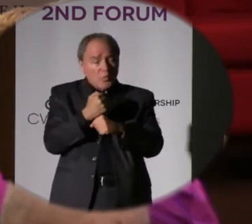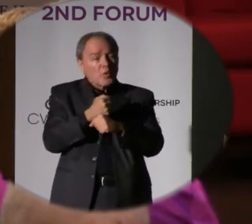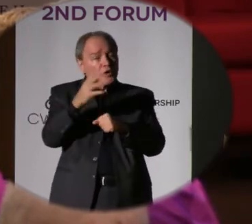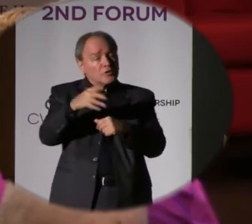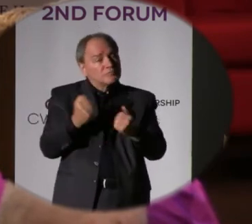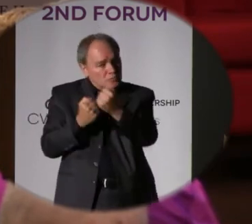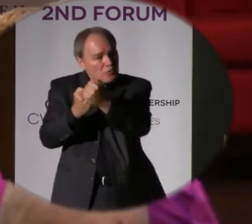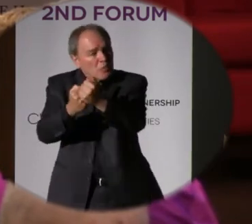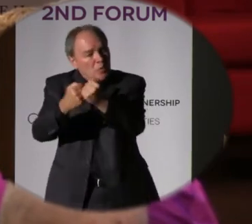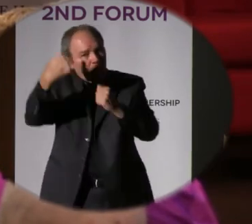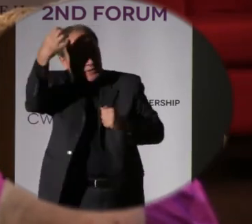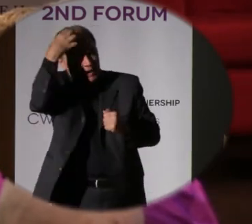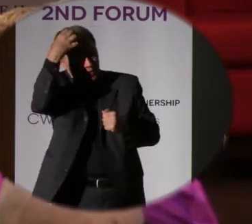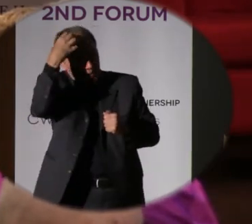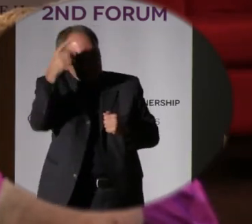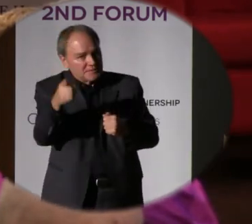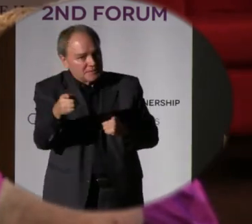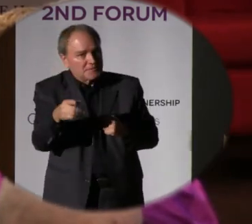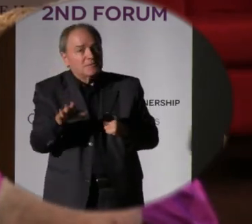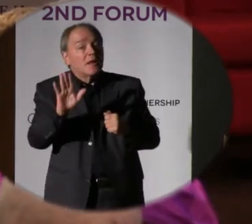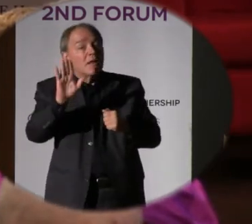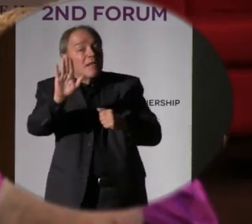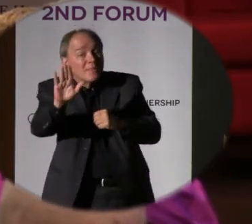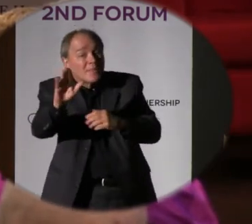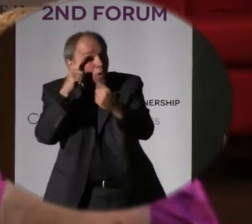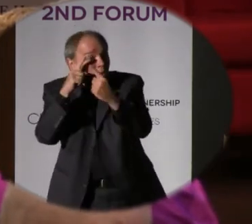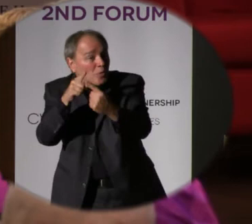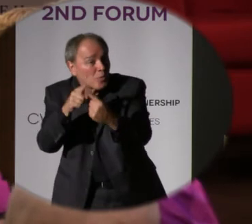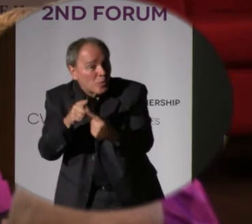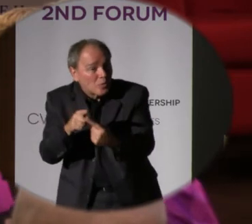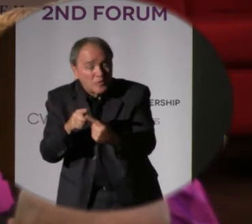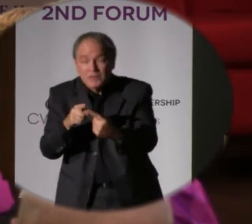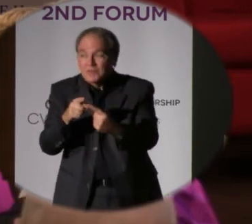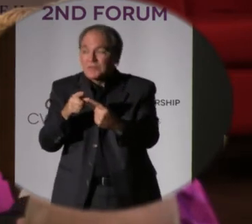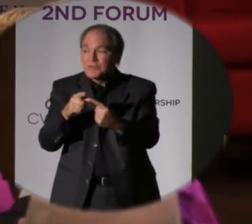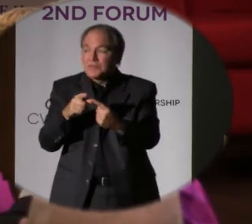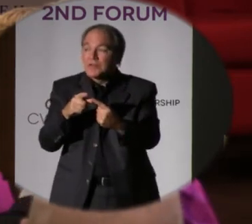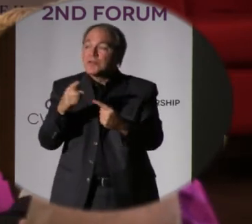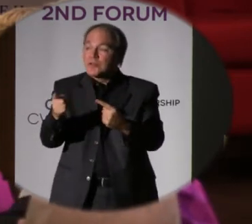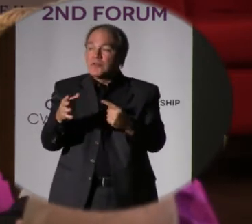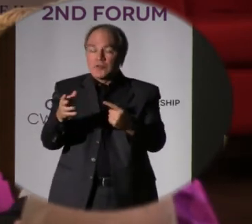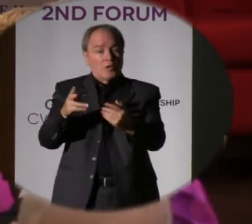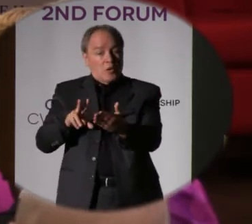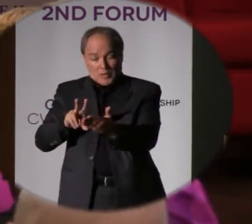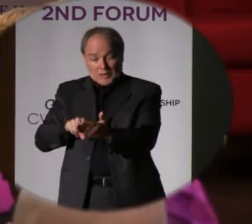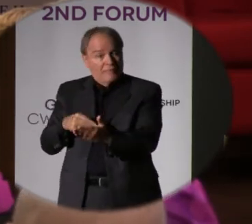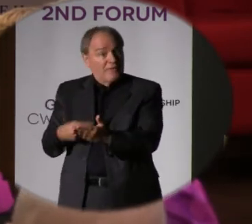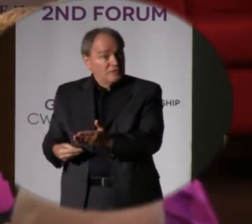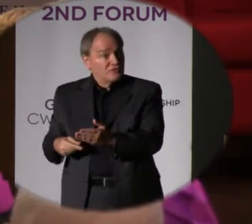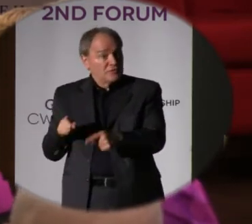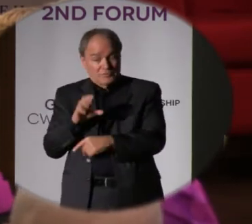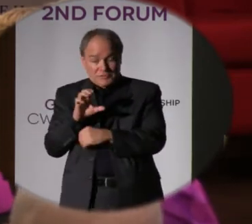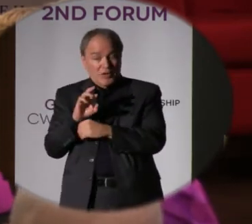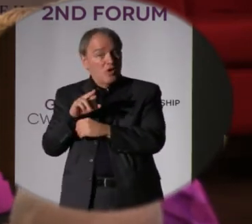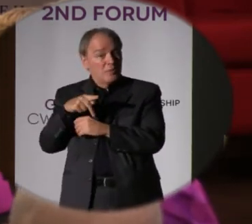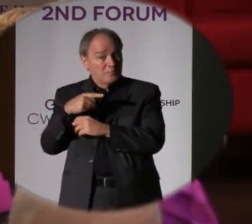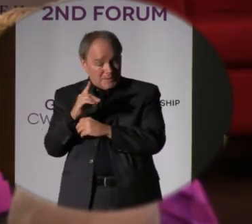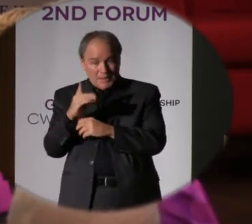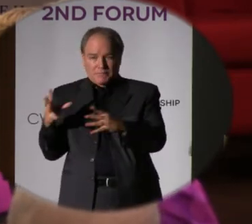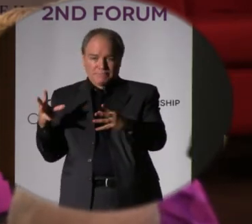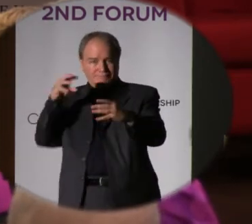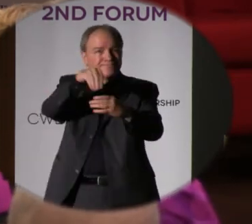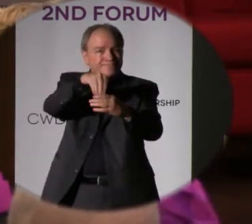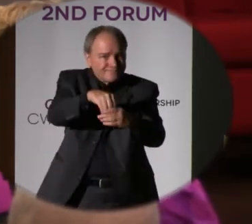in getting their own goals. For example, implementation of the Convention on Inclusive Education and